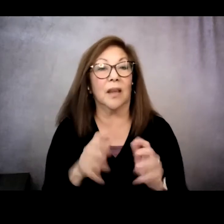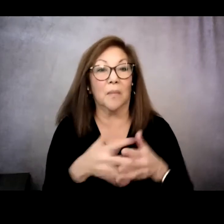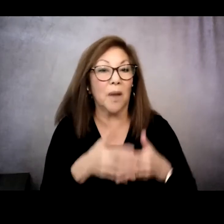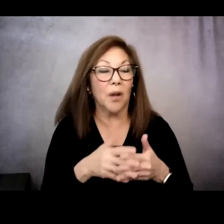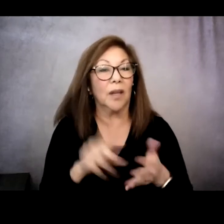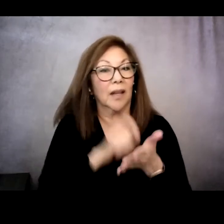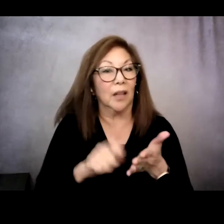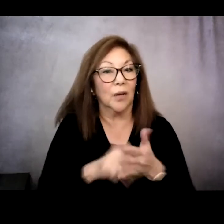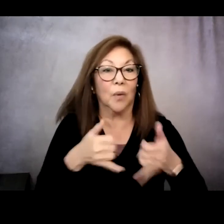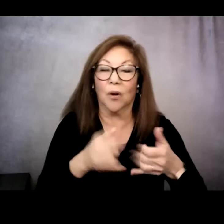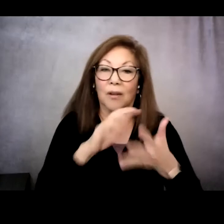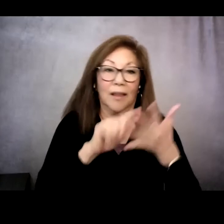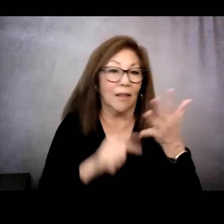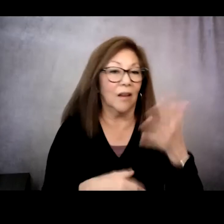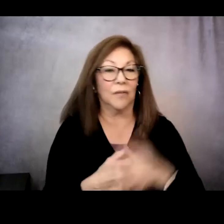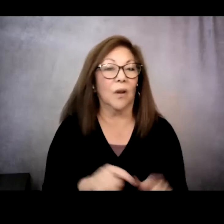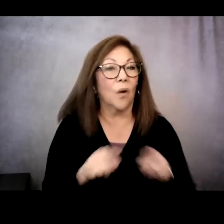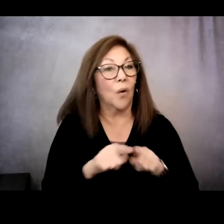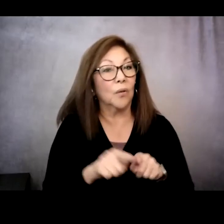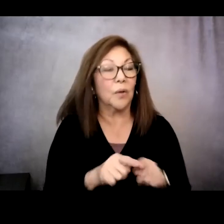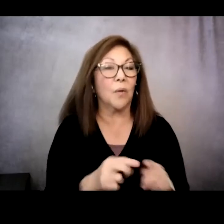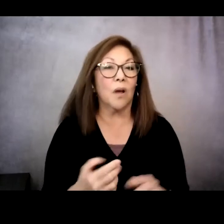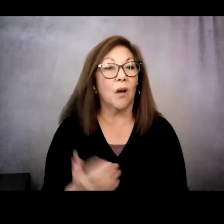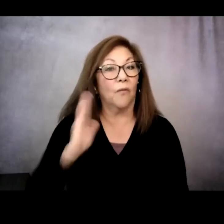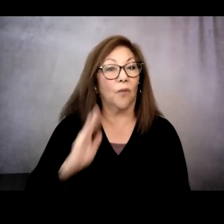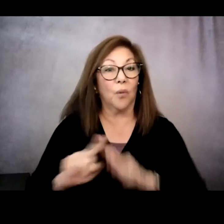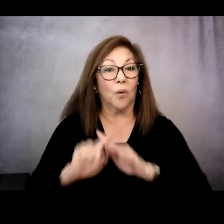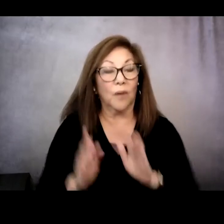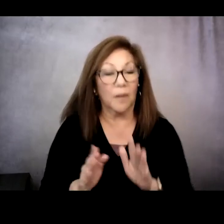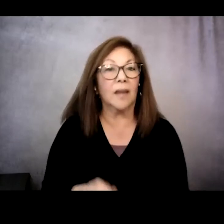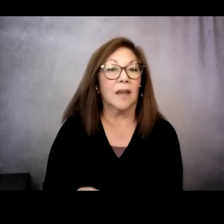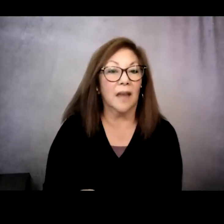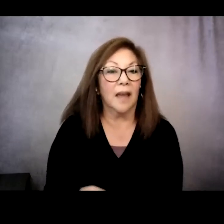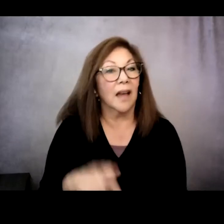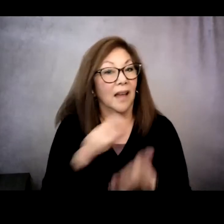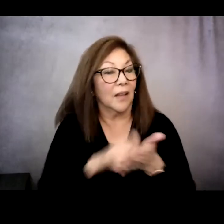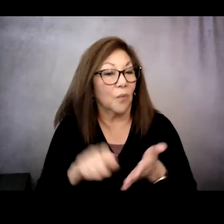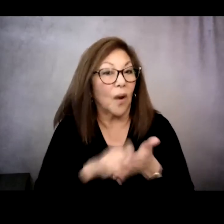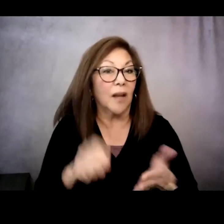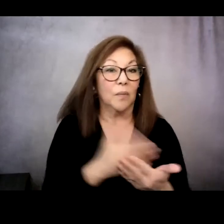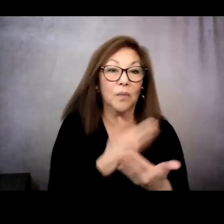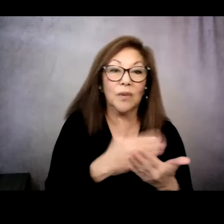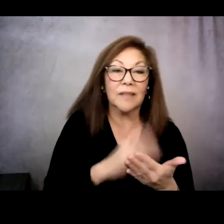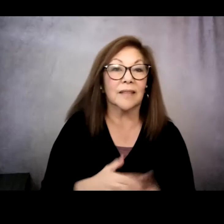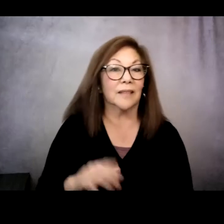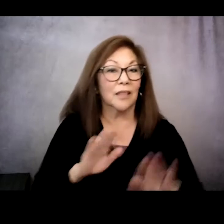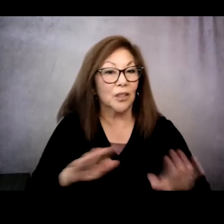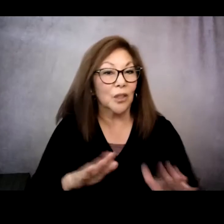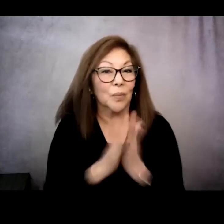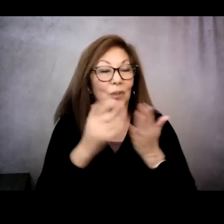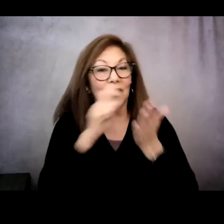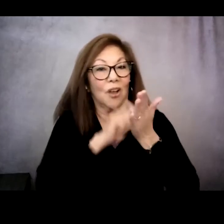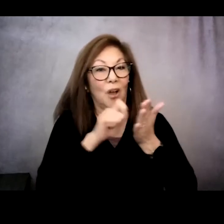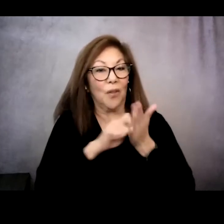among others. She is also a former refugee, an essayist, a lyricist, librettist, children's book author, avid